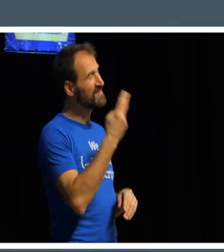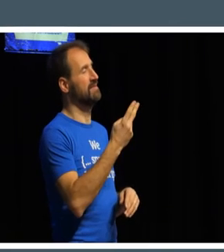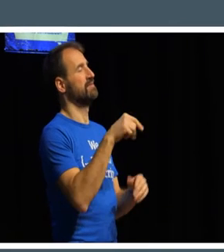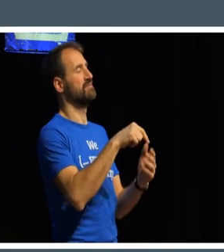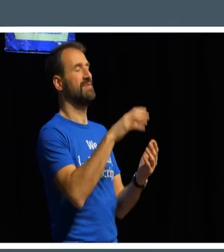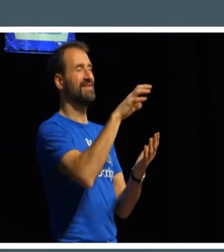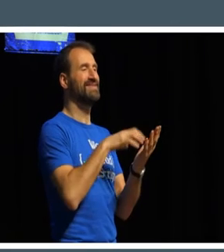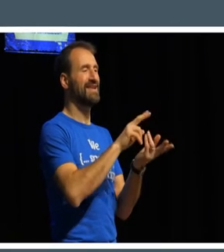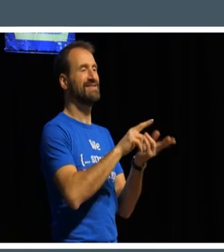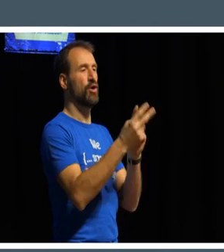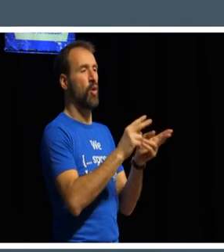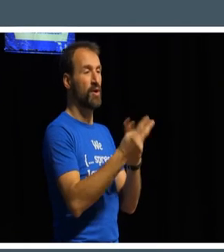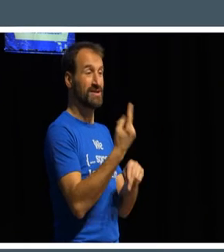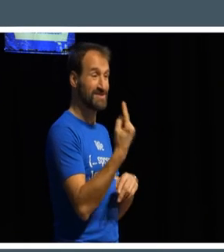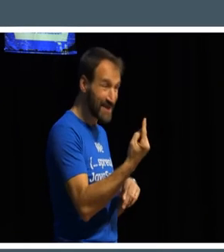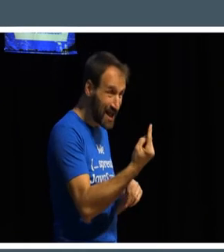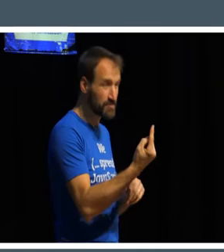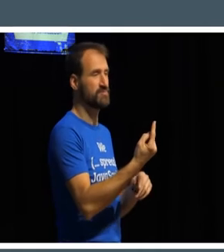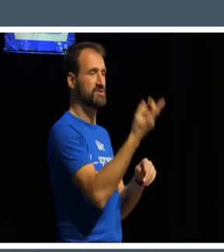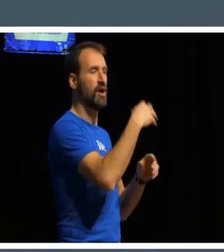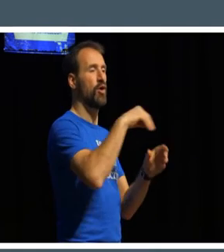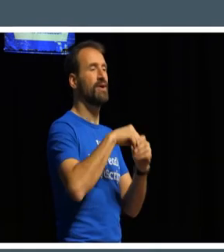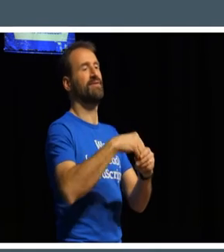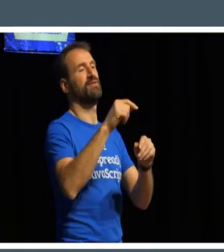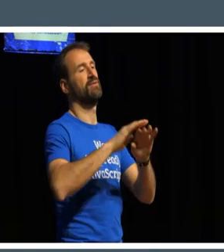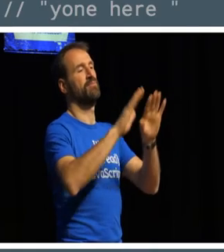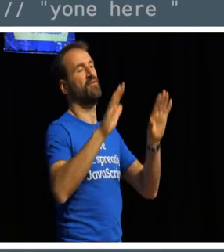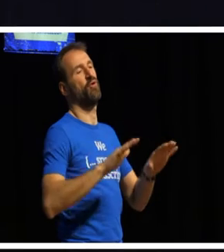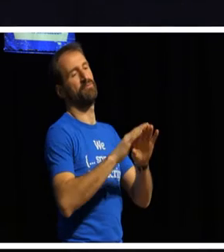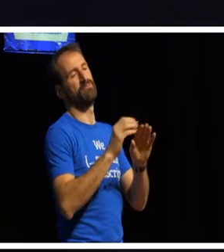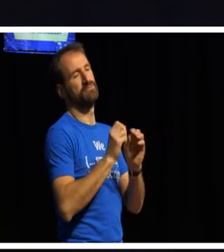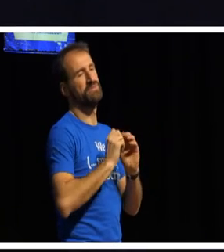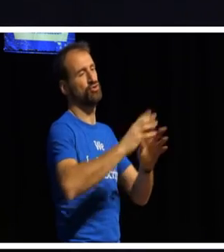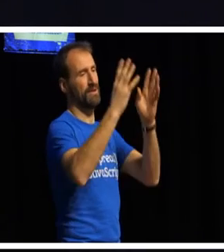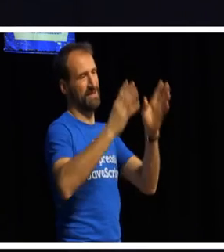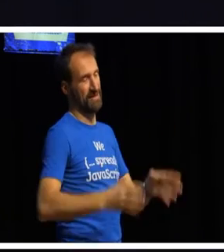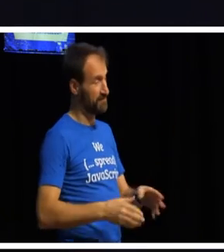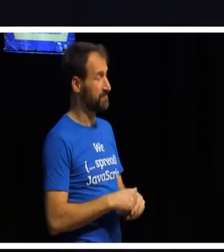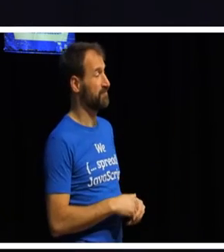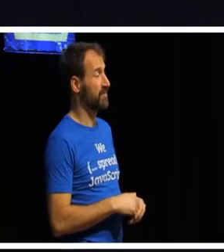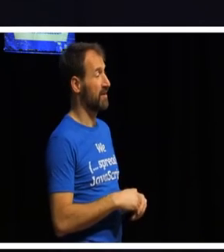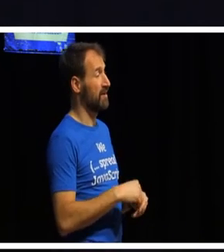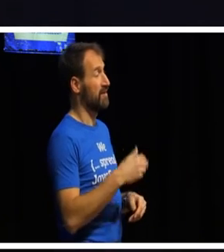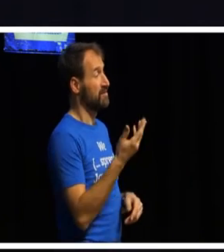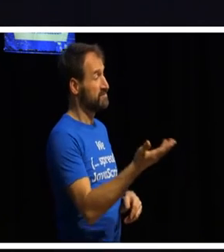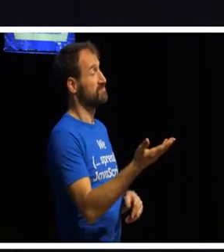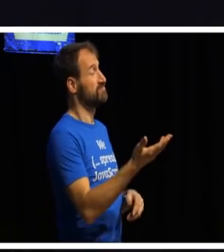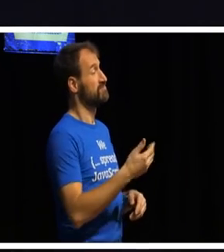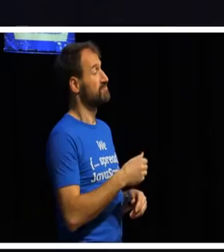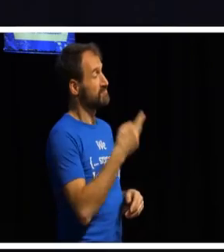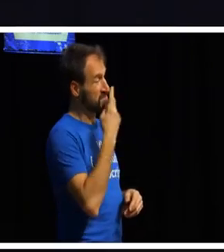become a transform API, a transform stream. So now you do that, strings are coming out of the end of the